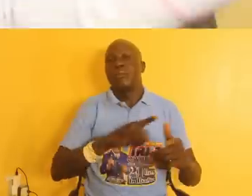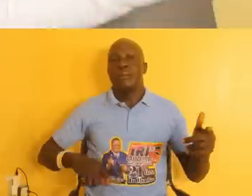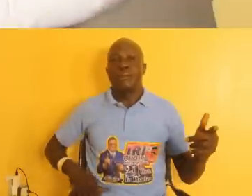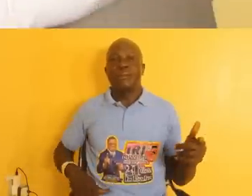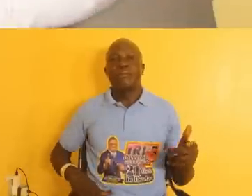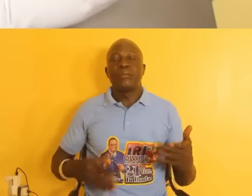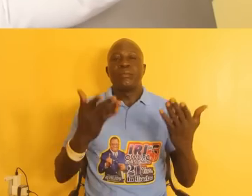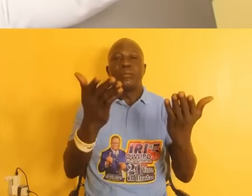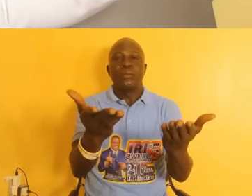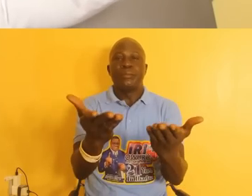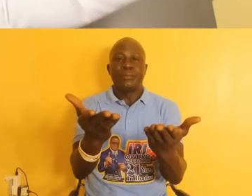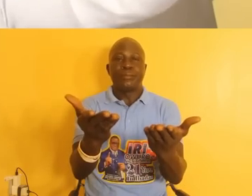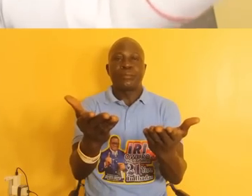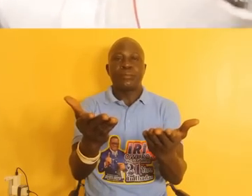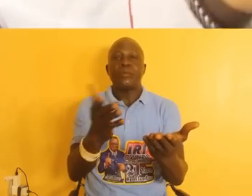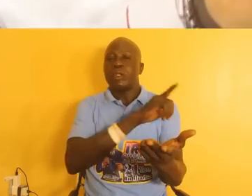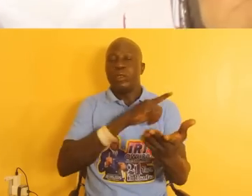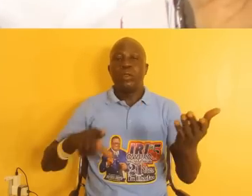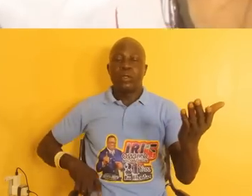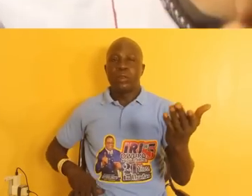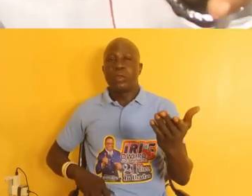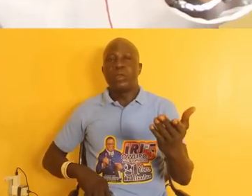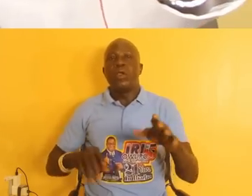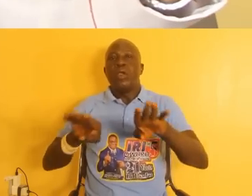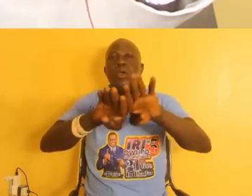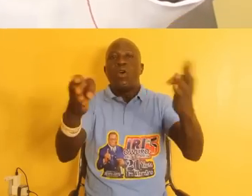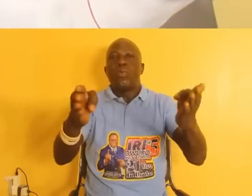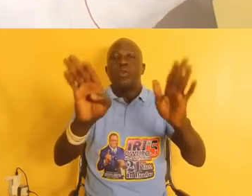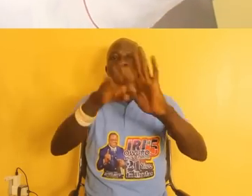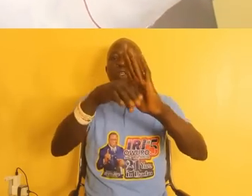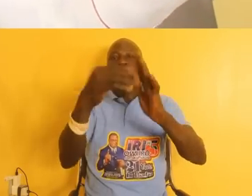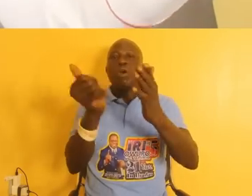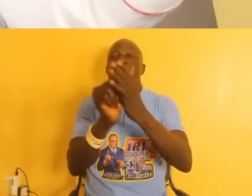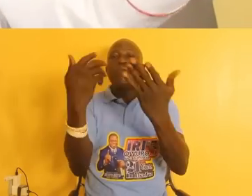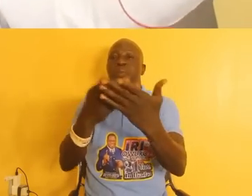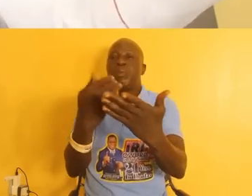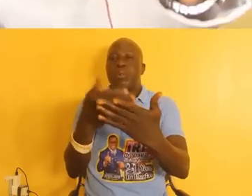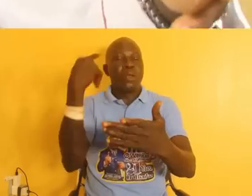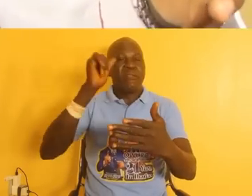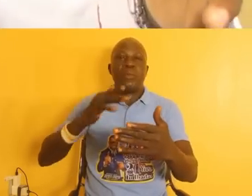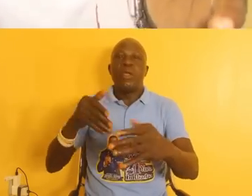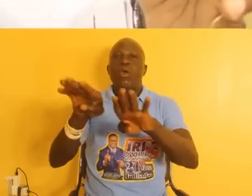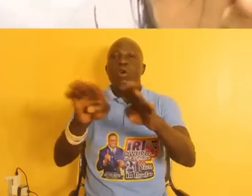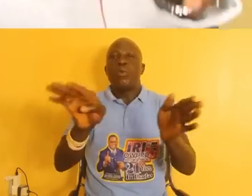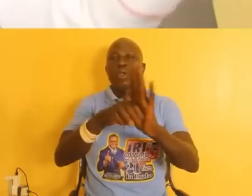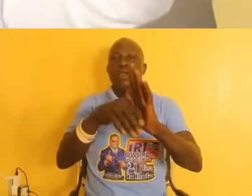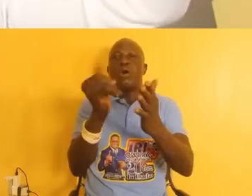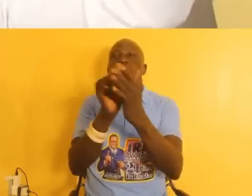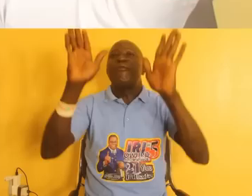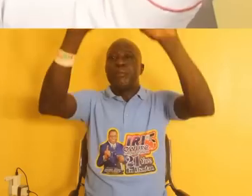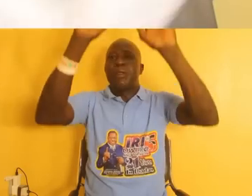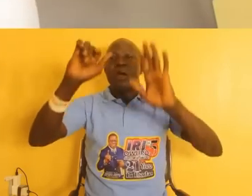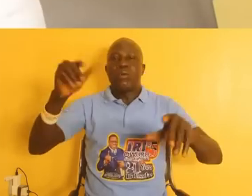Hey, my Lord, spread your hand forward. Lord, open the money for me. Open the miracle. Oh,